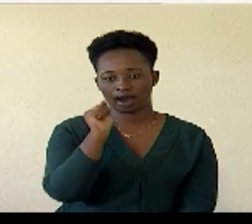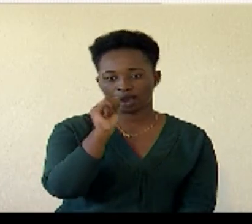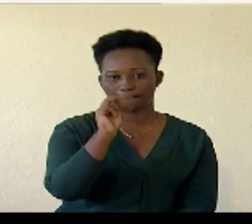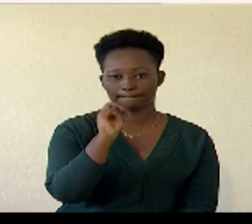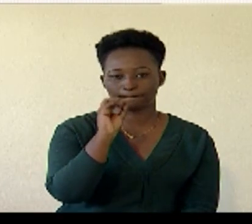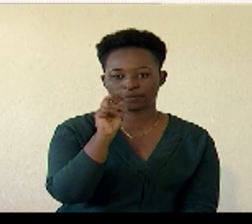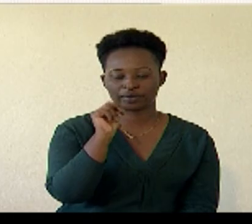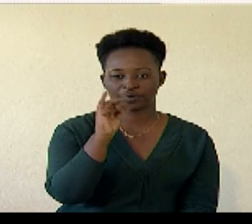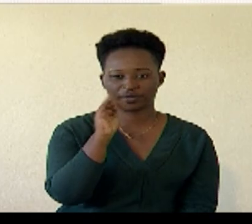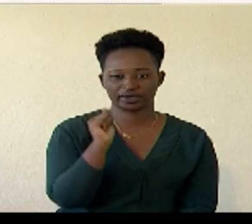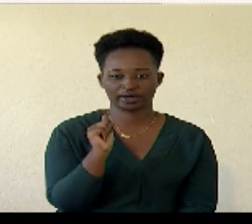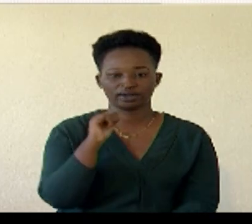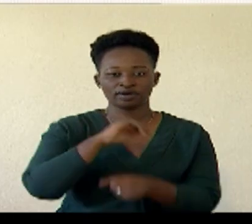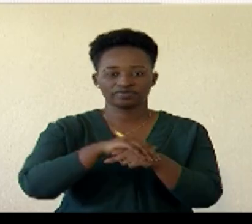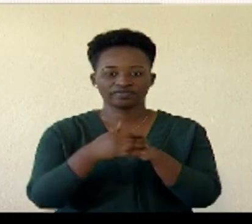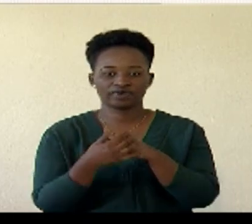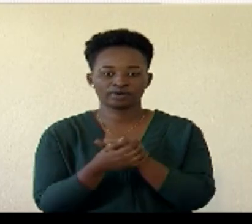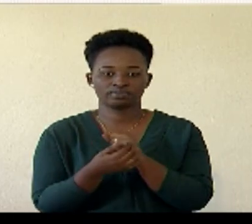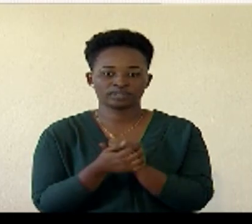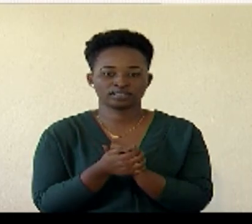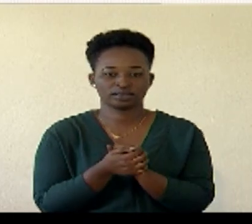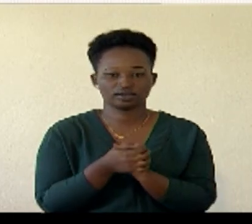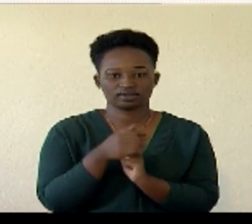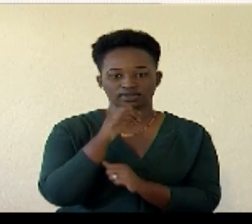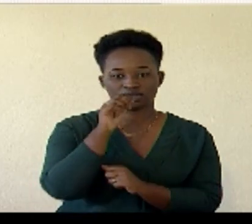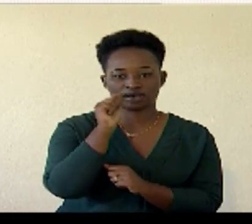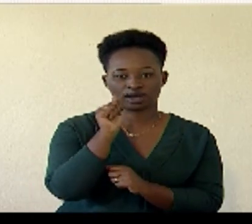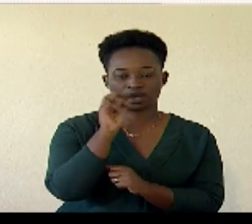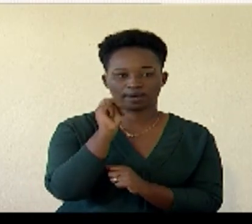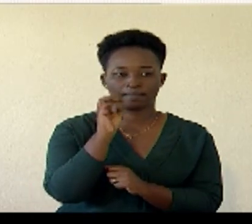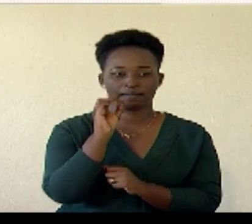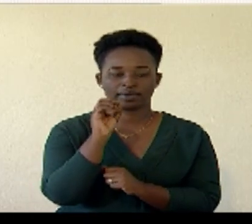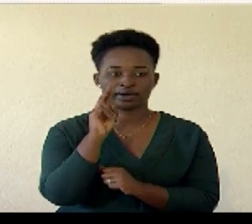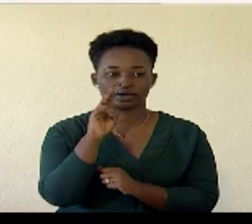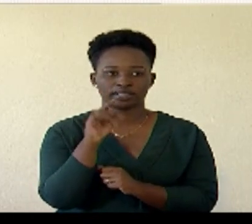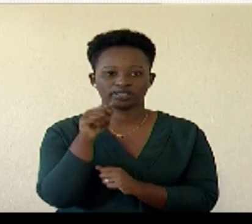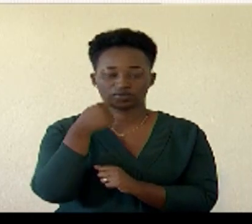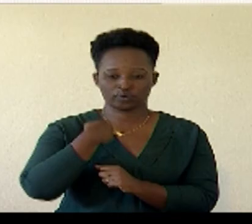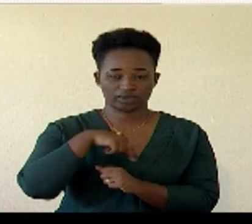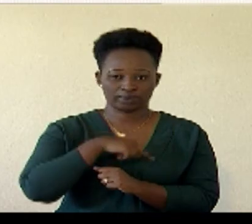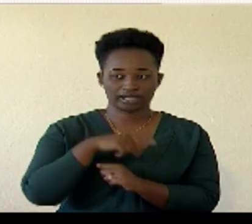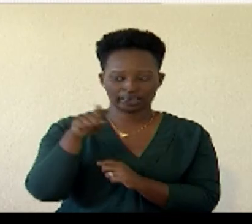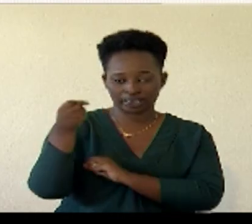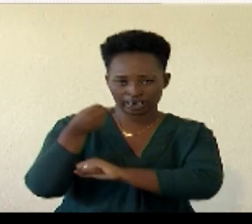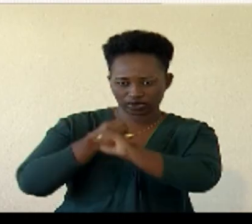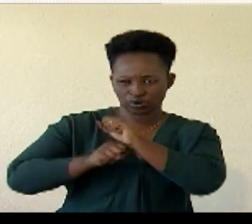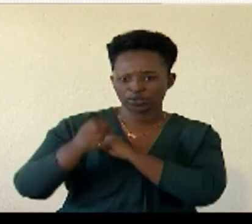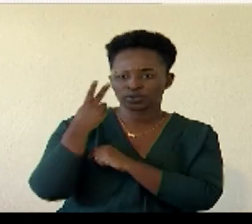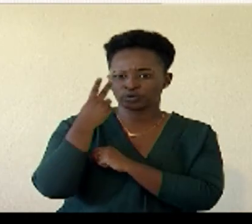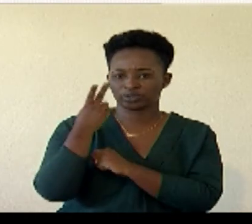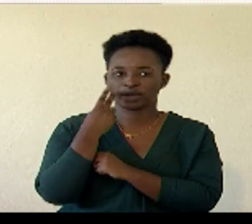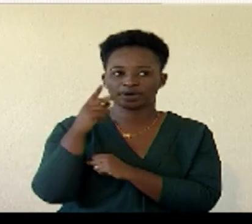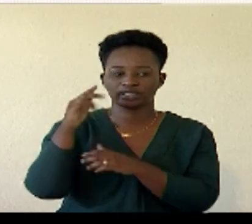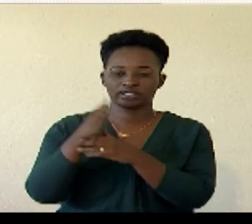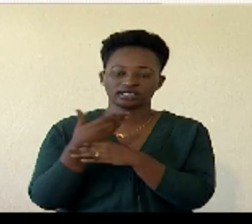forms the amides. So that reaction, that is the reaction still that we looked at in the, it is shared